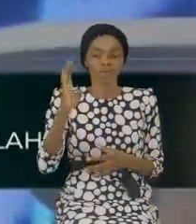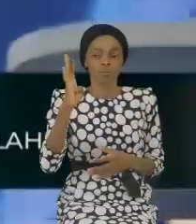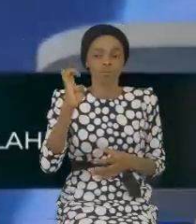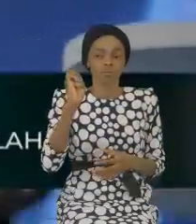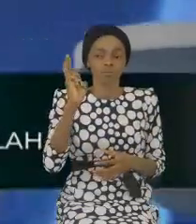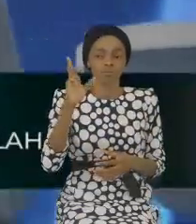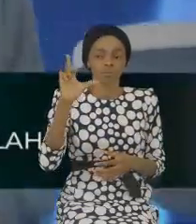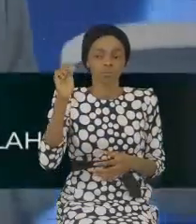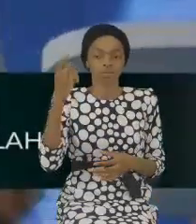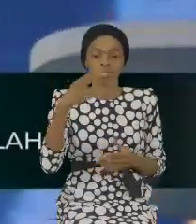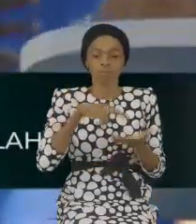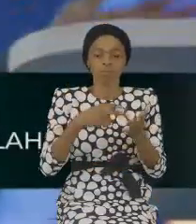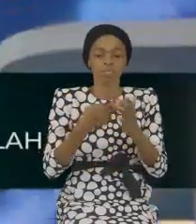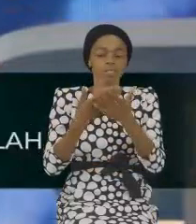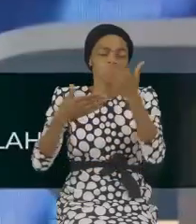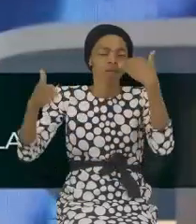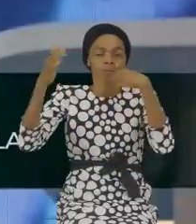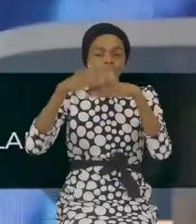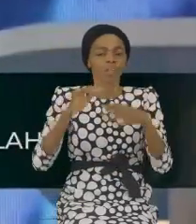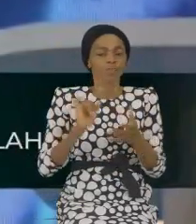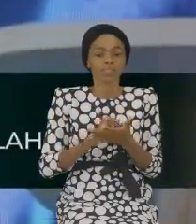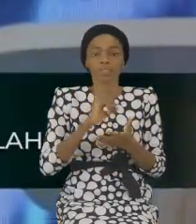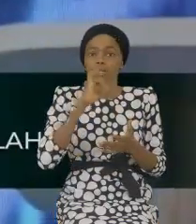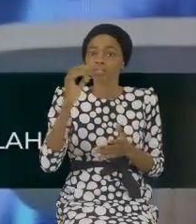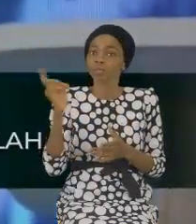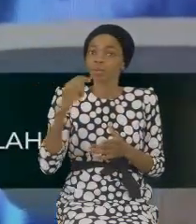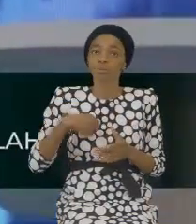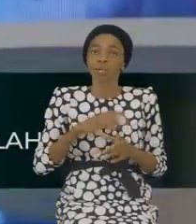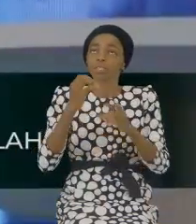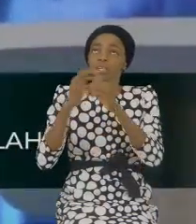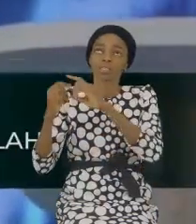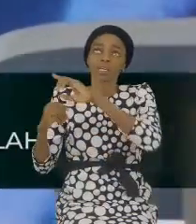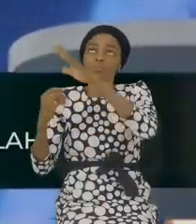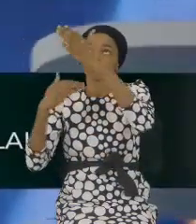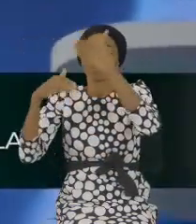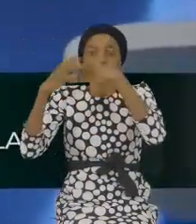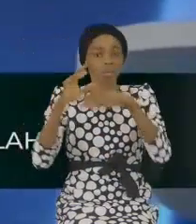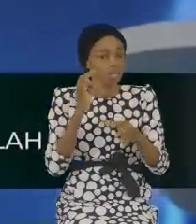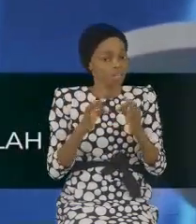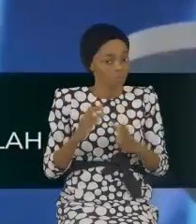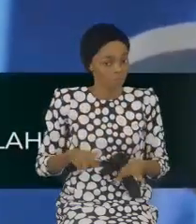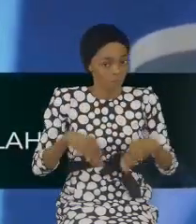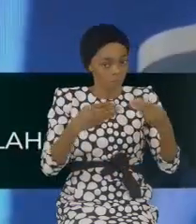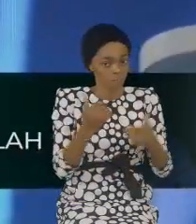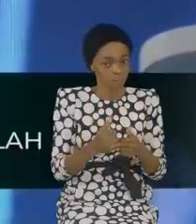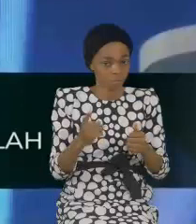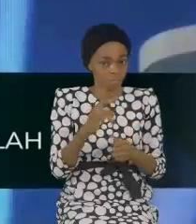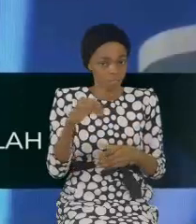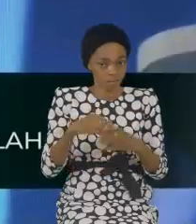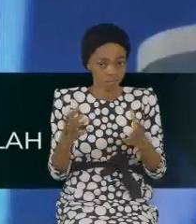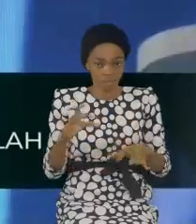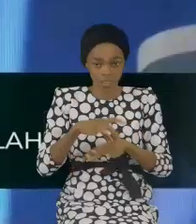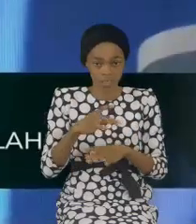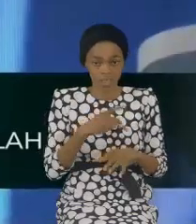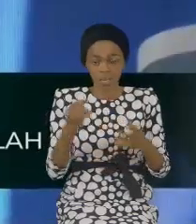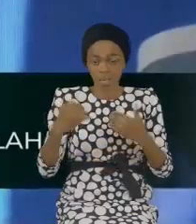that reveals seven where we're taking them to. If you provide everything here on earth, if you have everything here on earth, and you